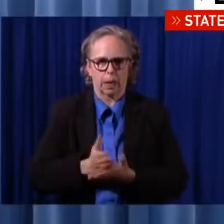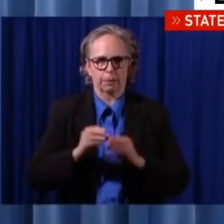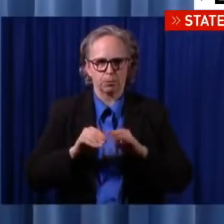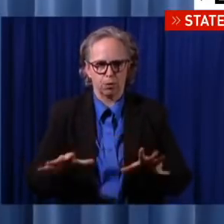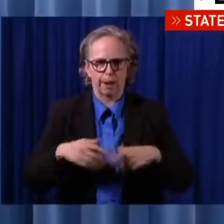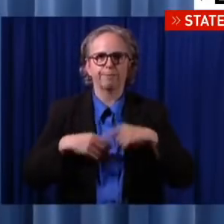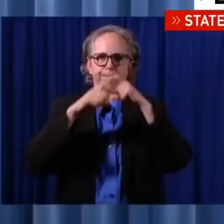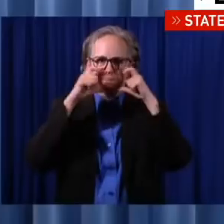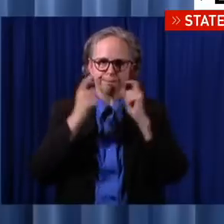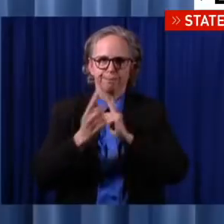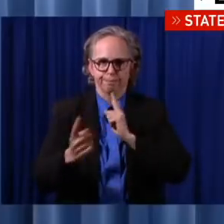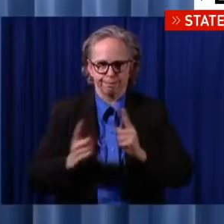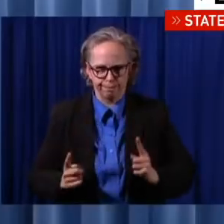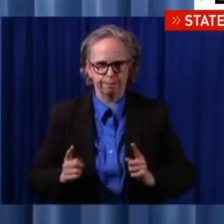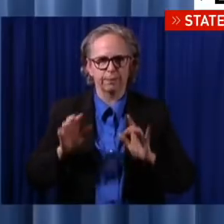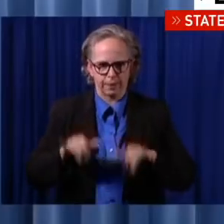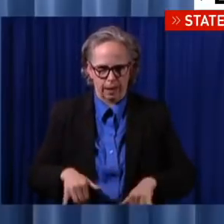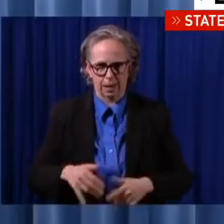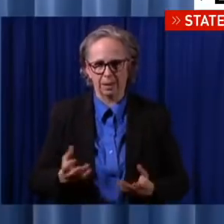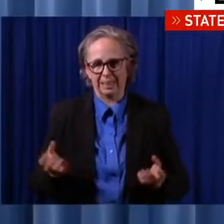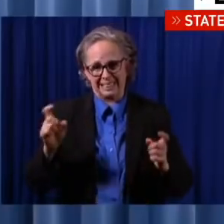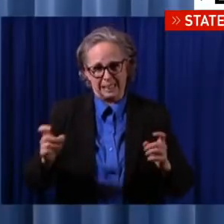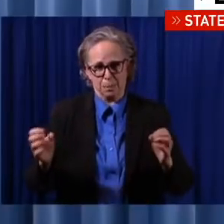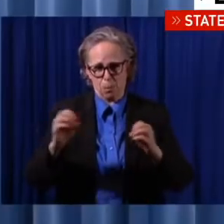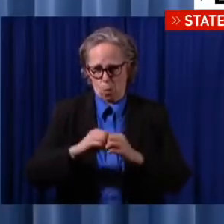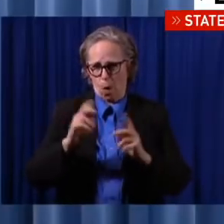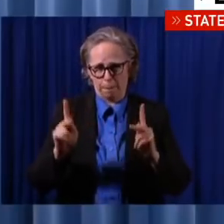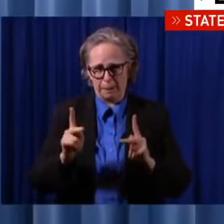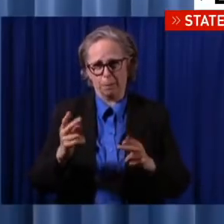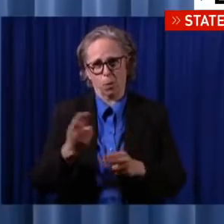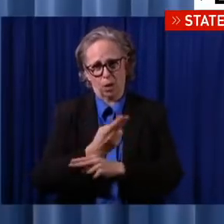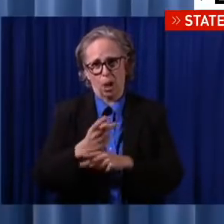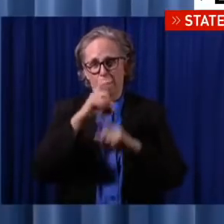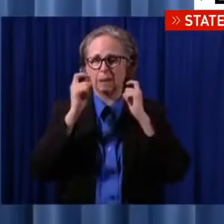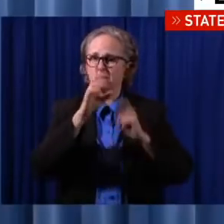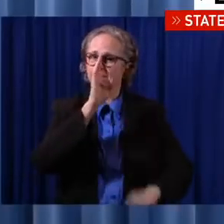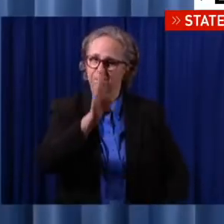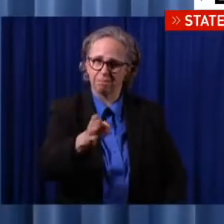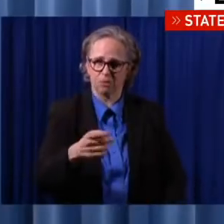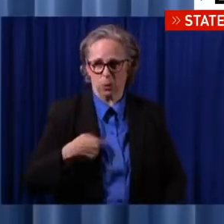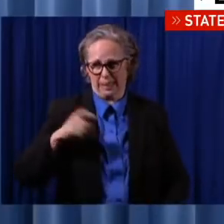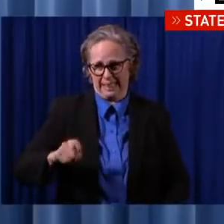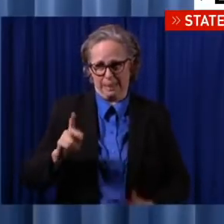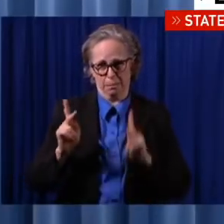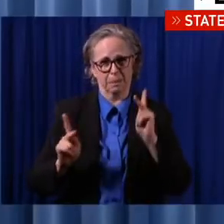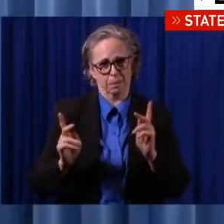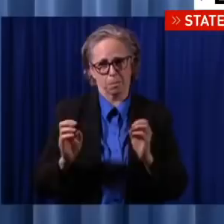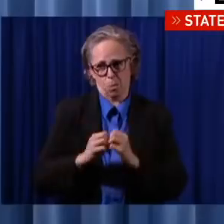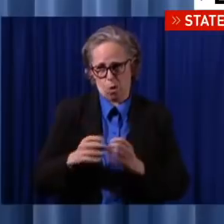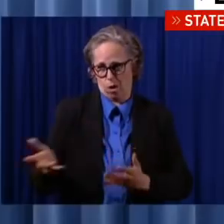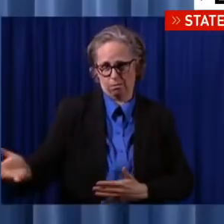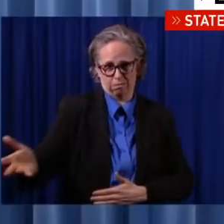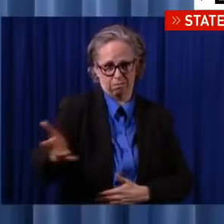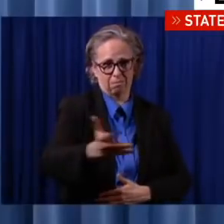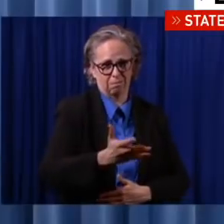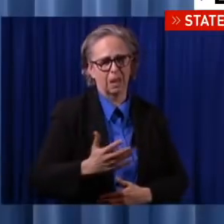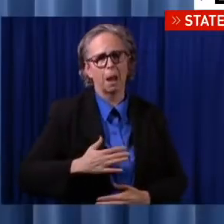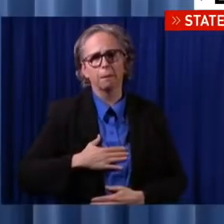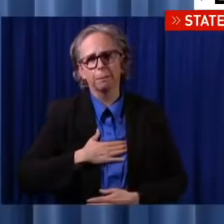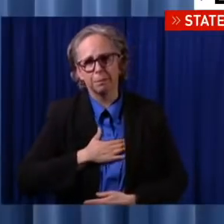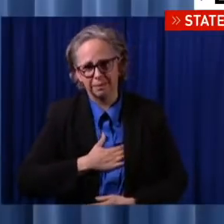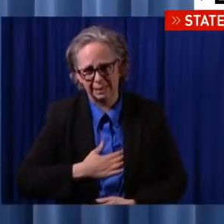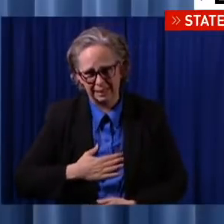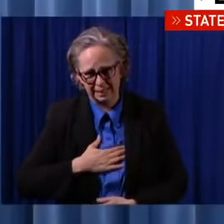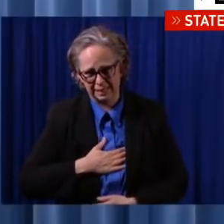have facial covering when they go out in public. We just need to do it. And so let's all try to work together to